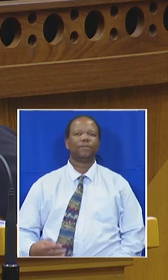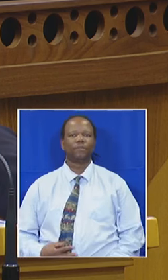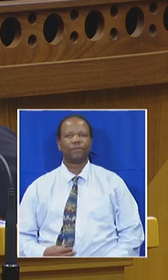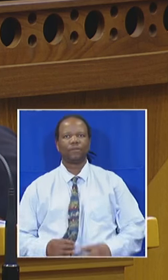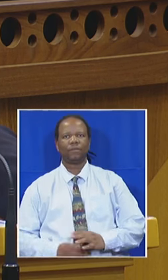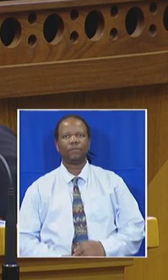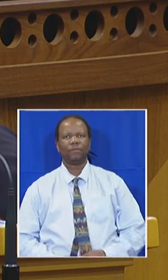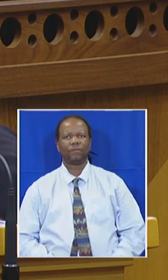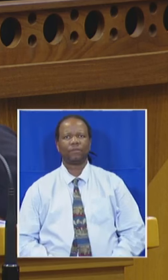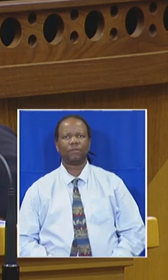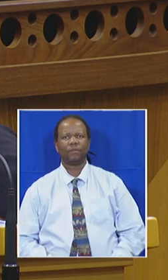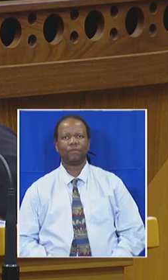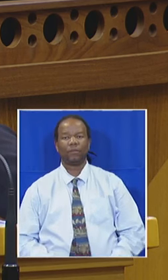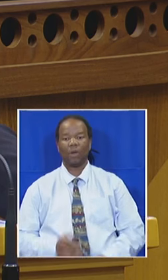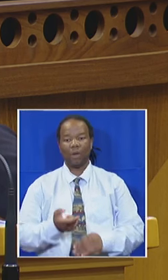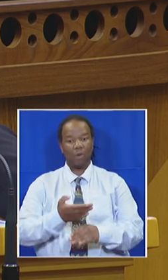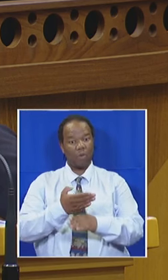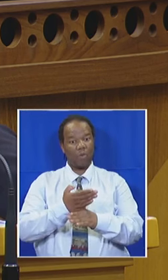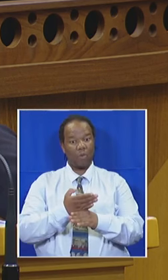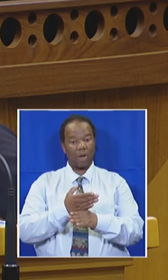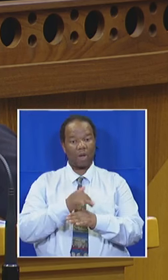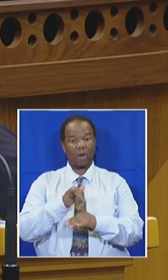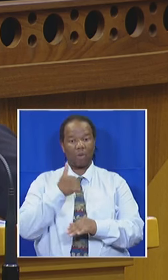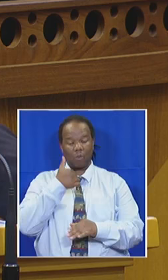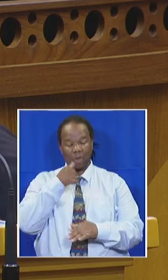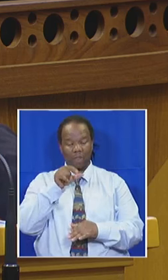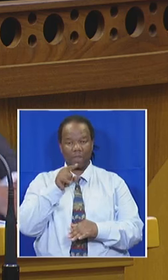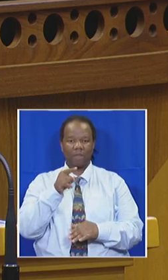stop after rains at times.